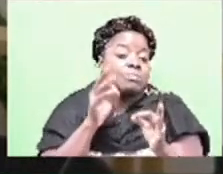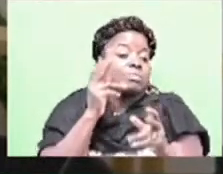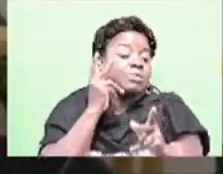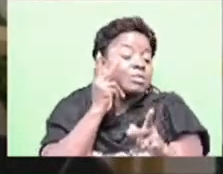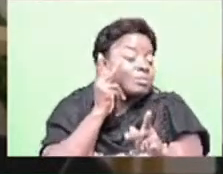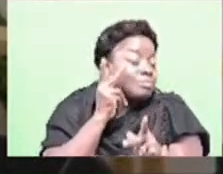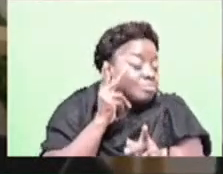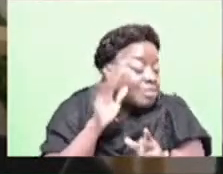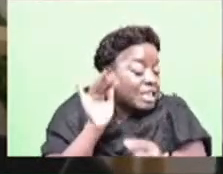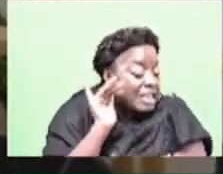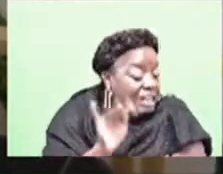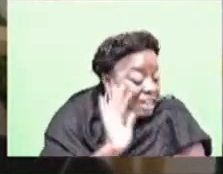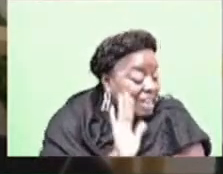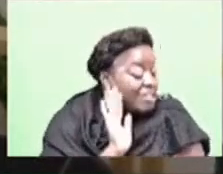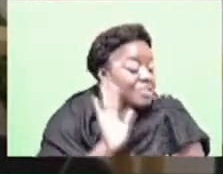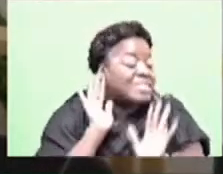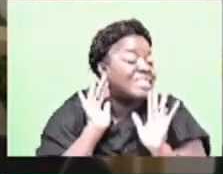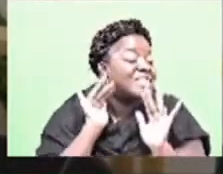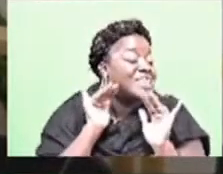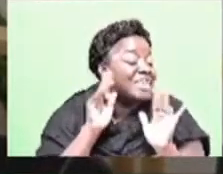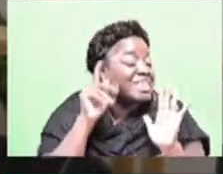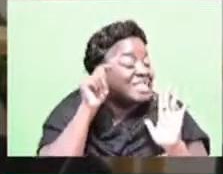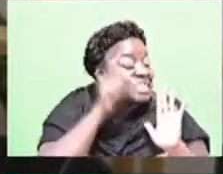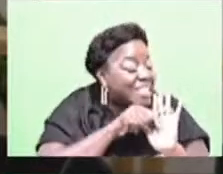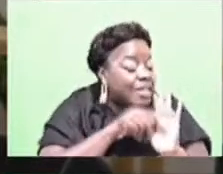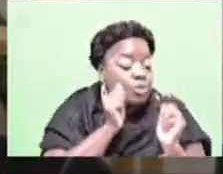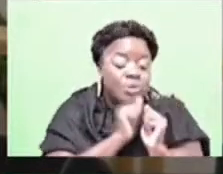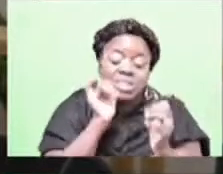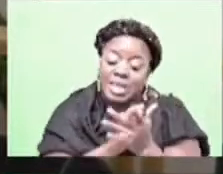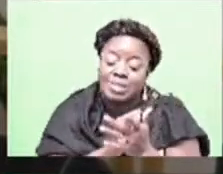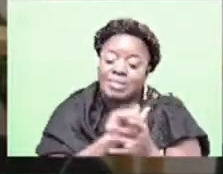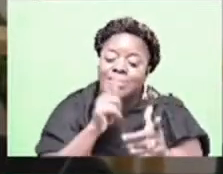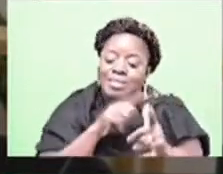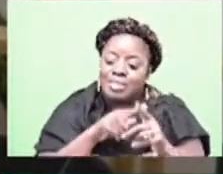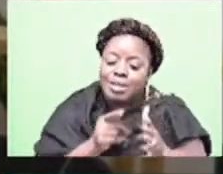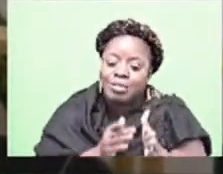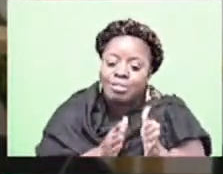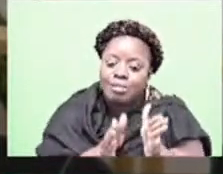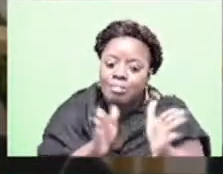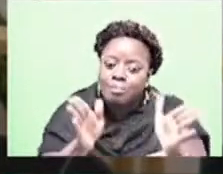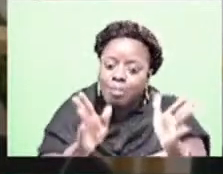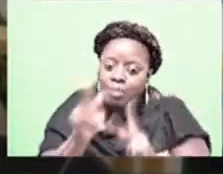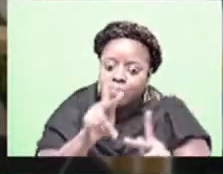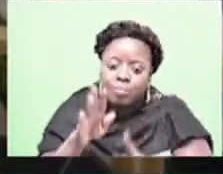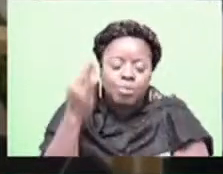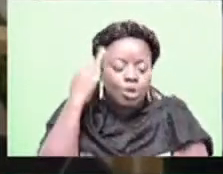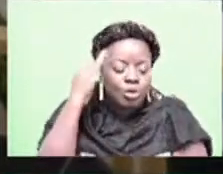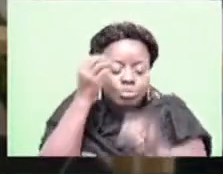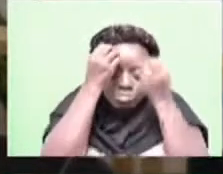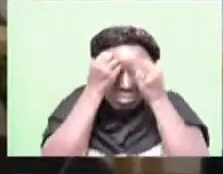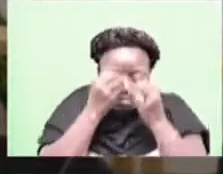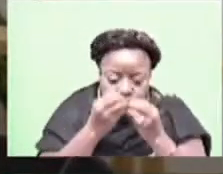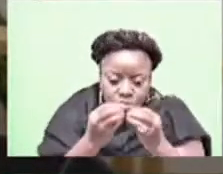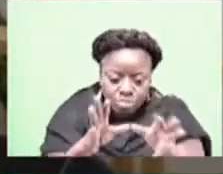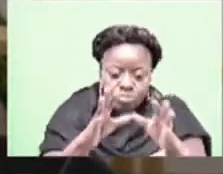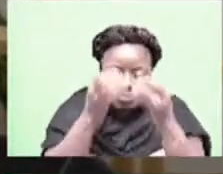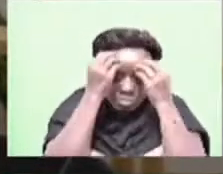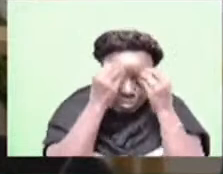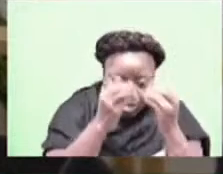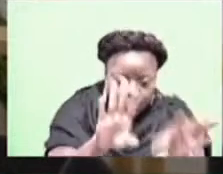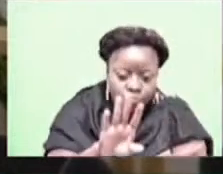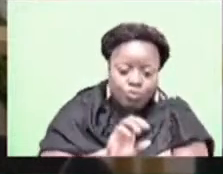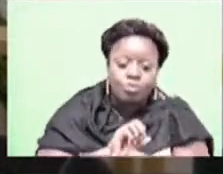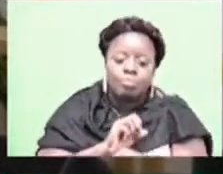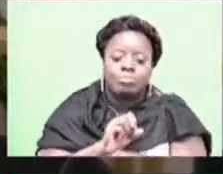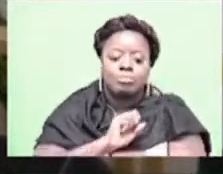in 105C1, that there will be a public awareness campaign. And the thing about it, we just cannot pass the legislation